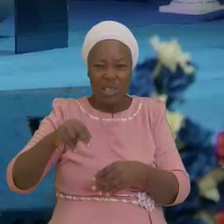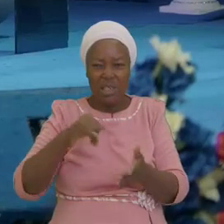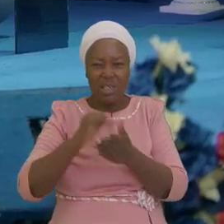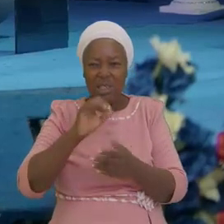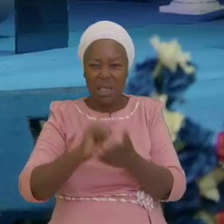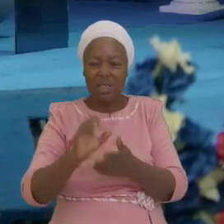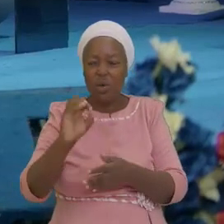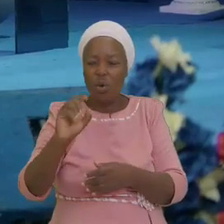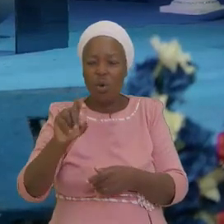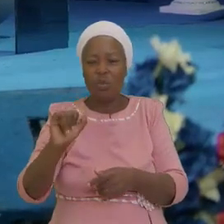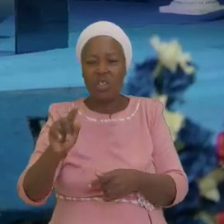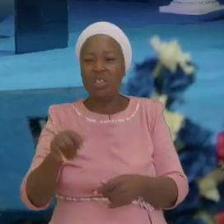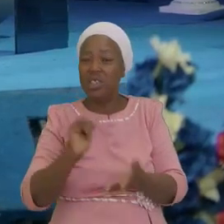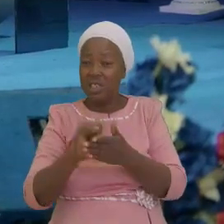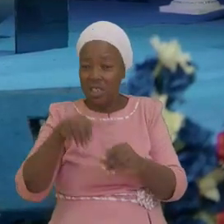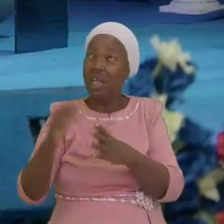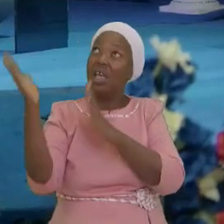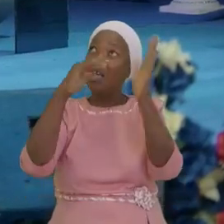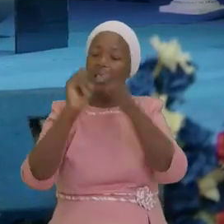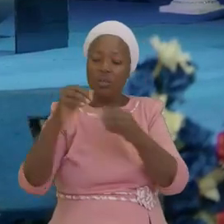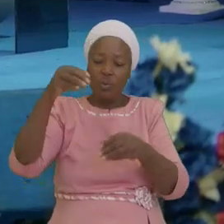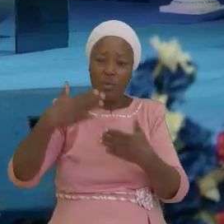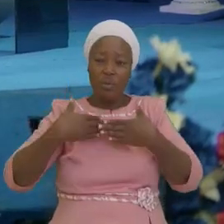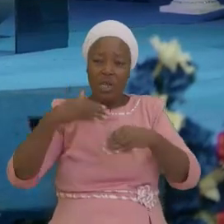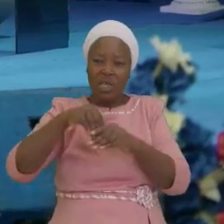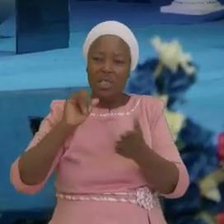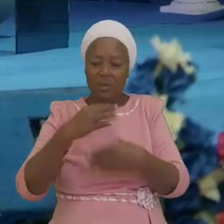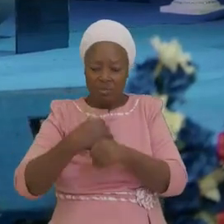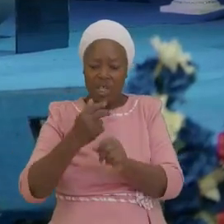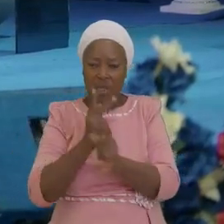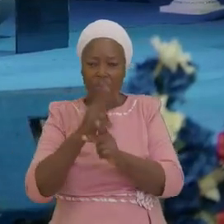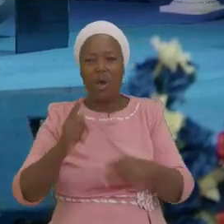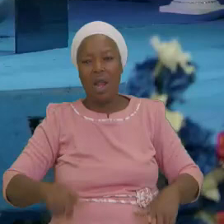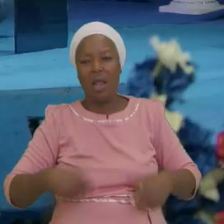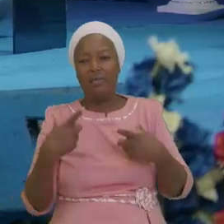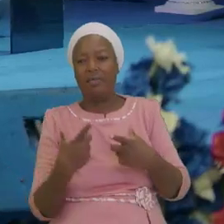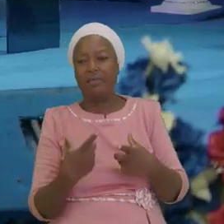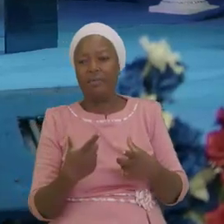the air you breathe in that makes you survive.